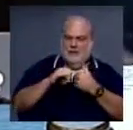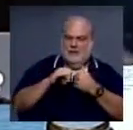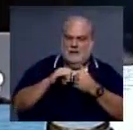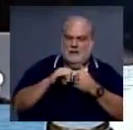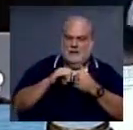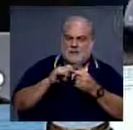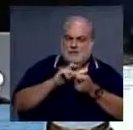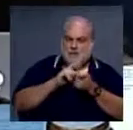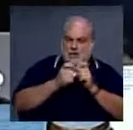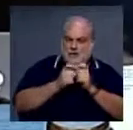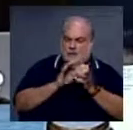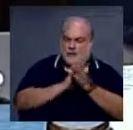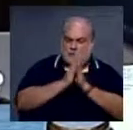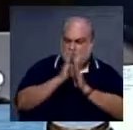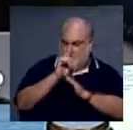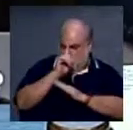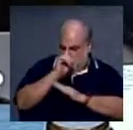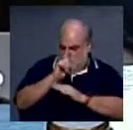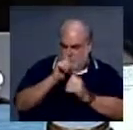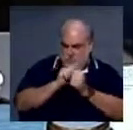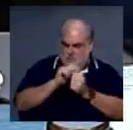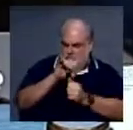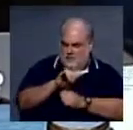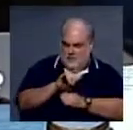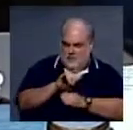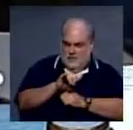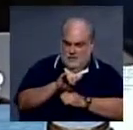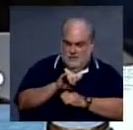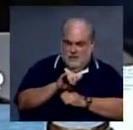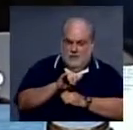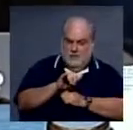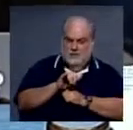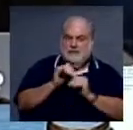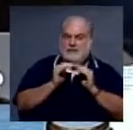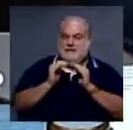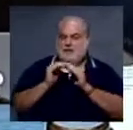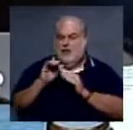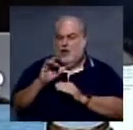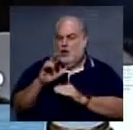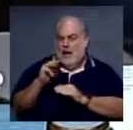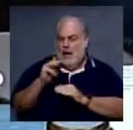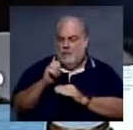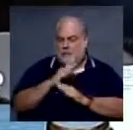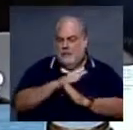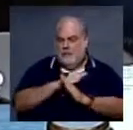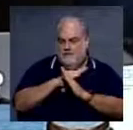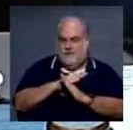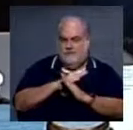that we get smart. I mean, we've had our capital city crime prevention